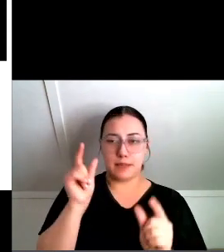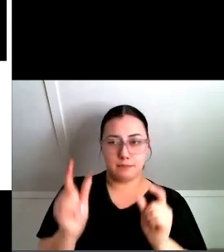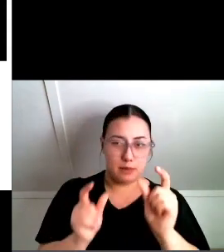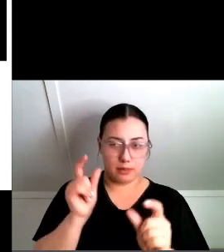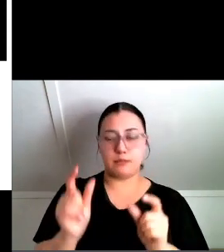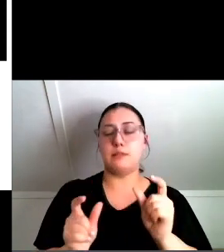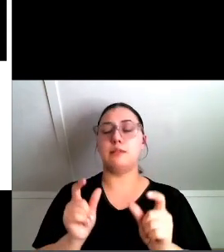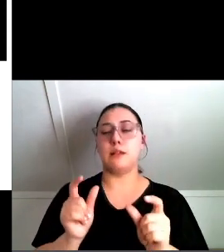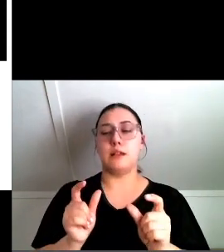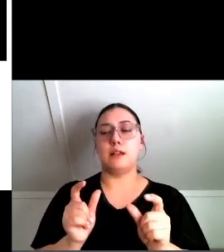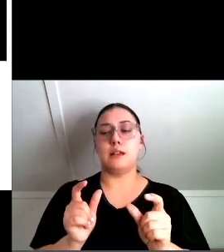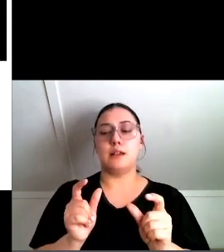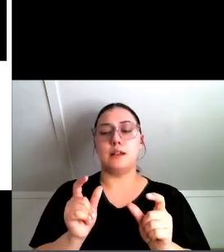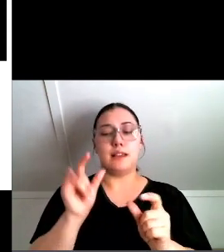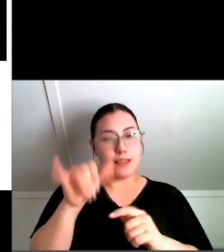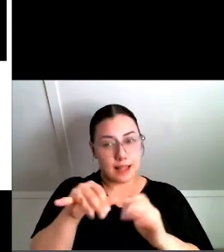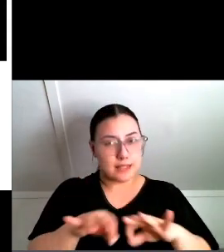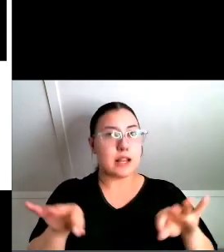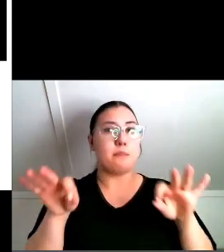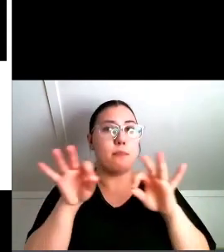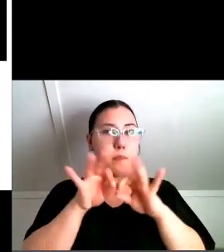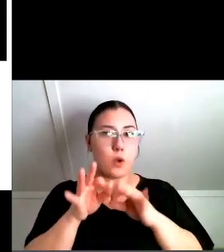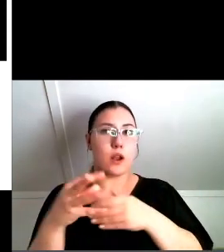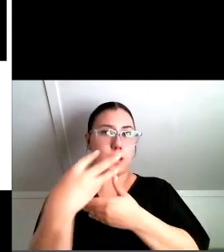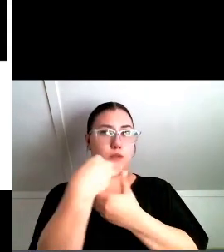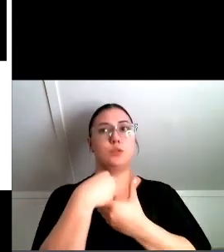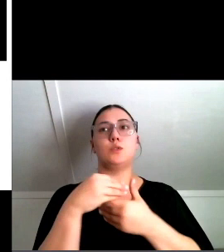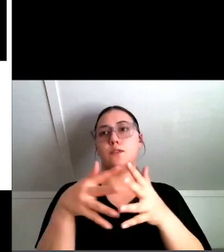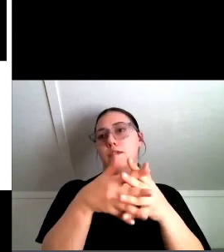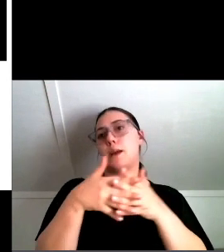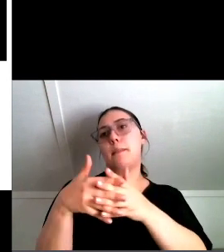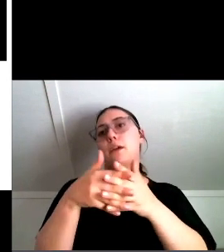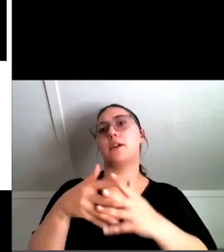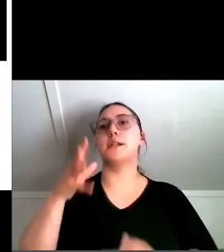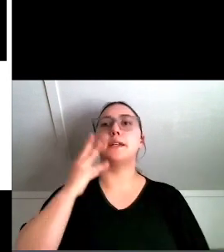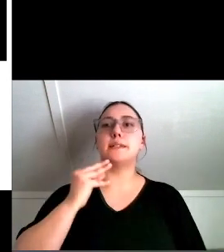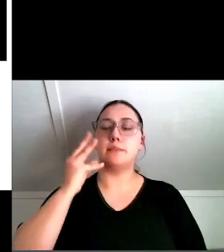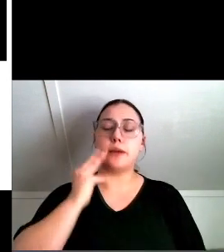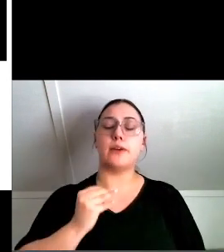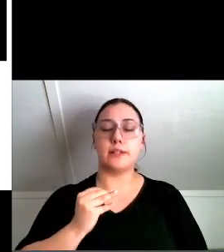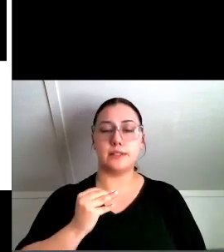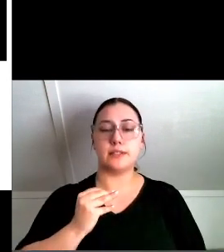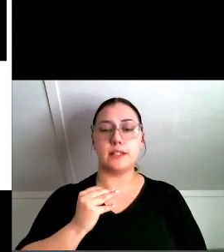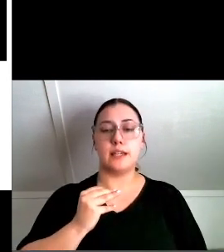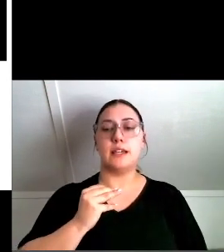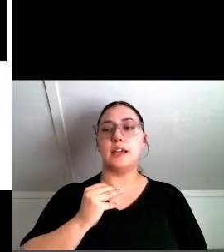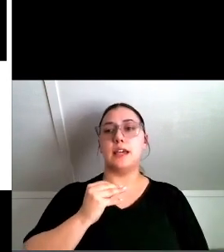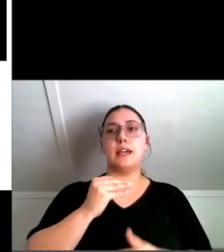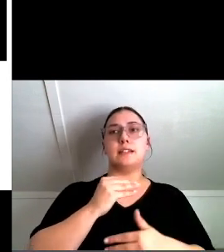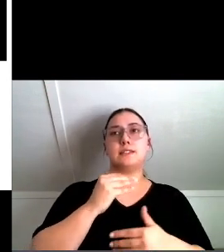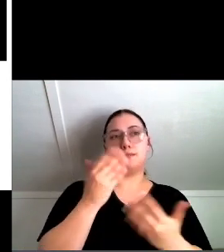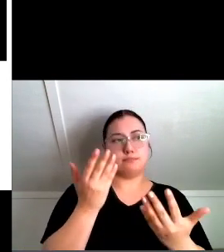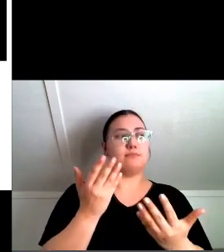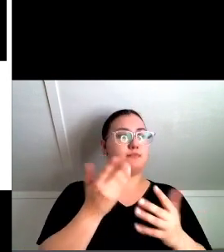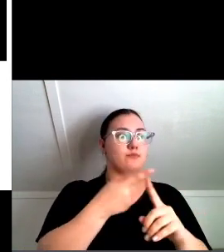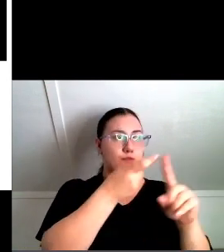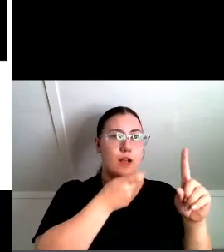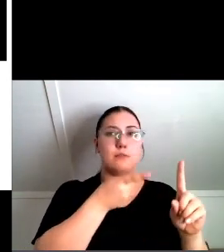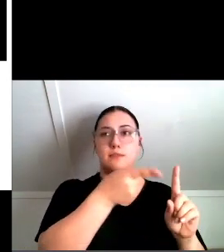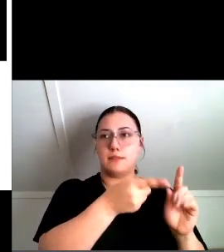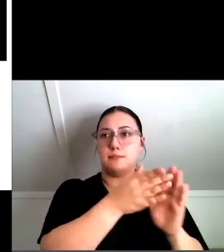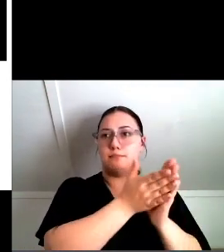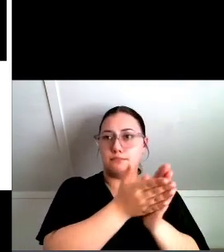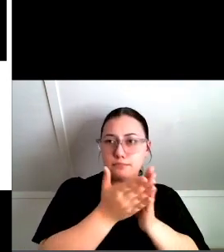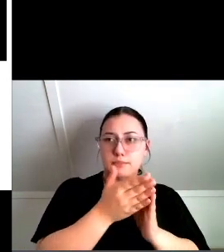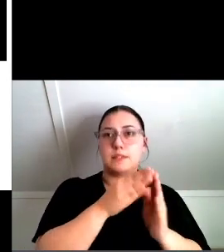of American experience is locked in volumes like this. And the other ways that